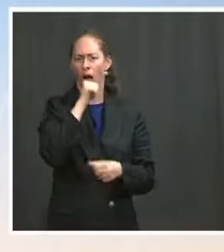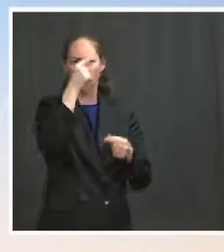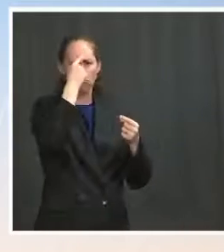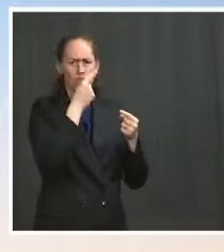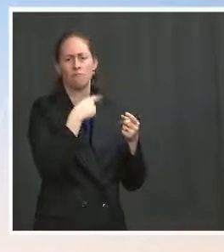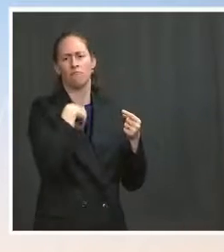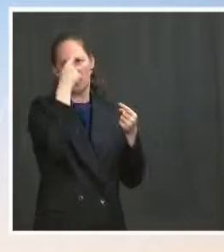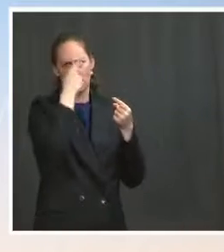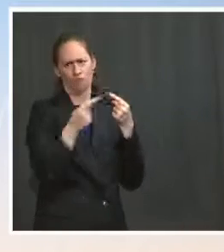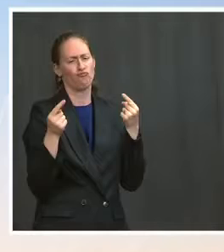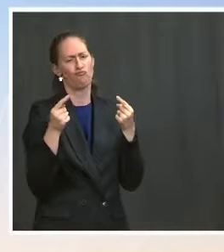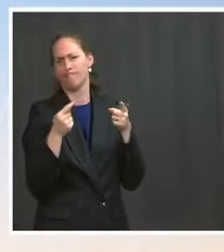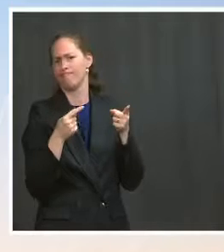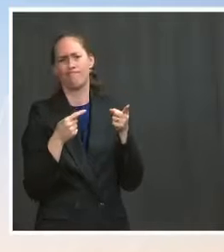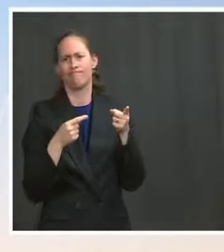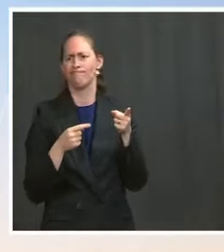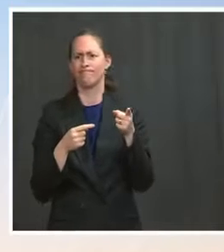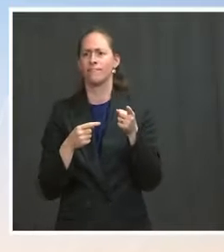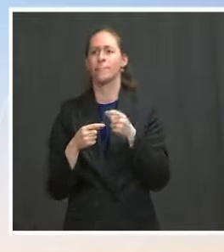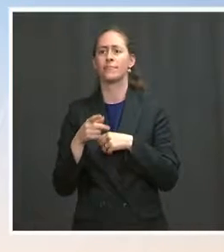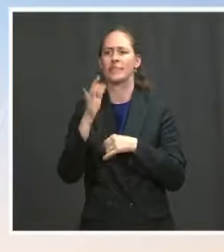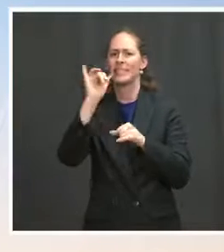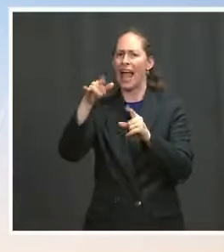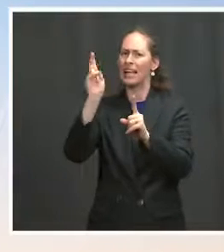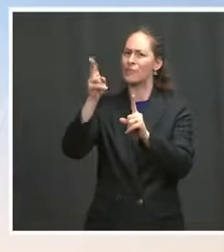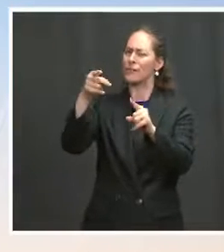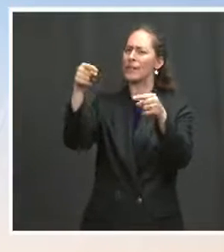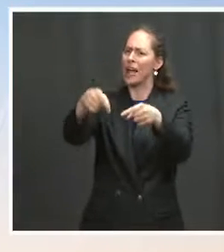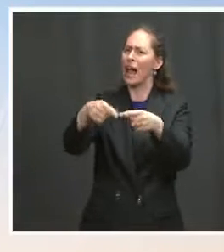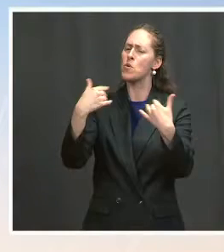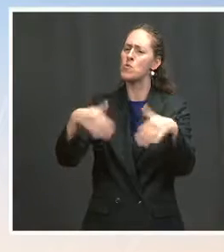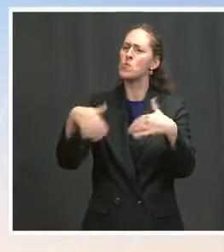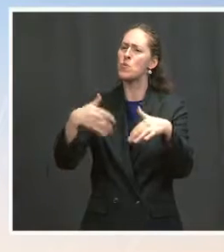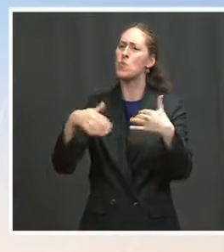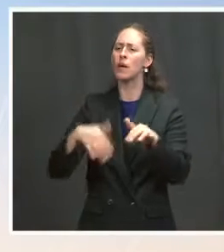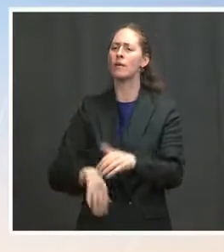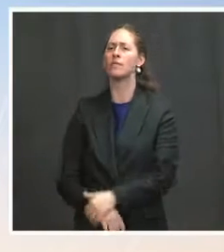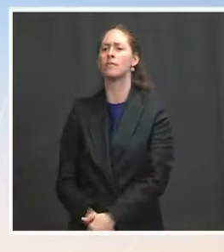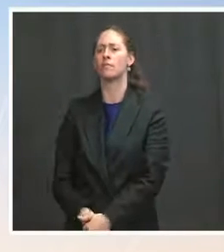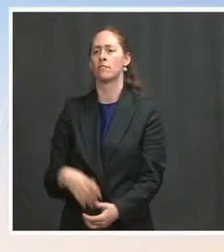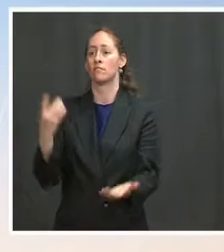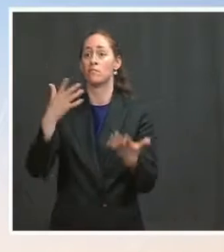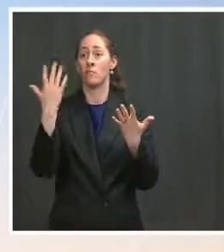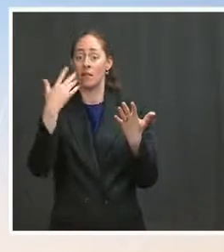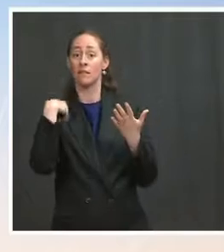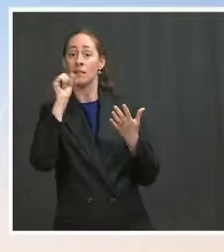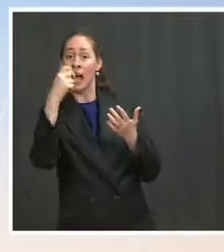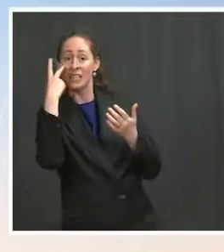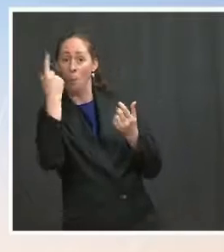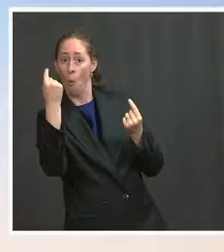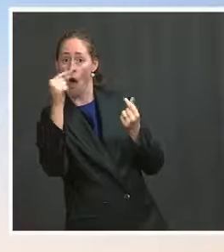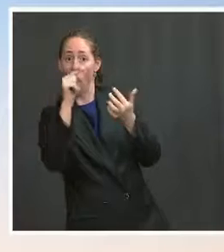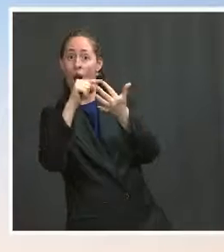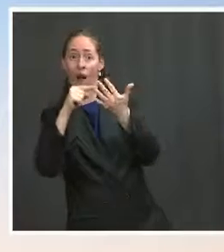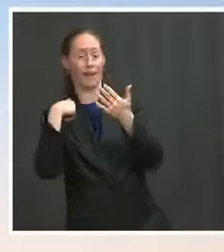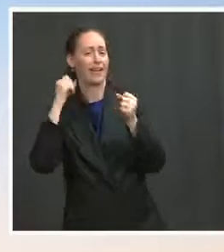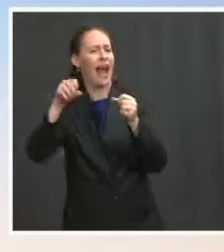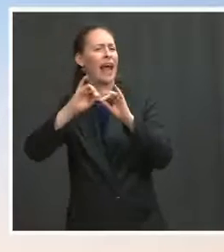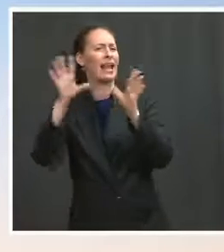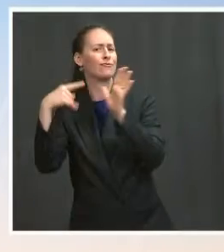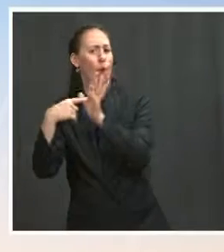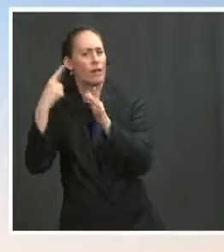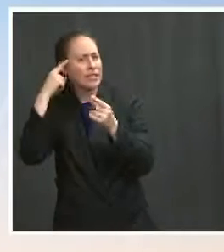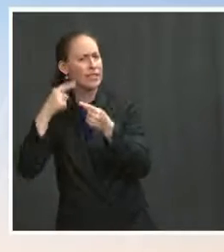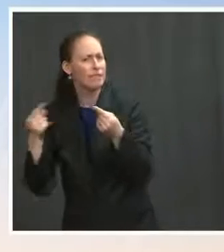that regard, and it's an opportunity to draw a bit of a contrast with what we're trying to accomplish. Can you give us any details about the